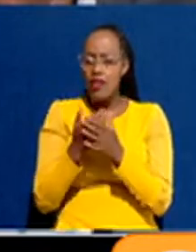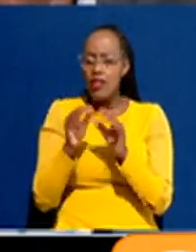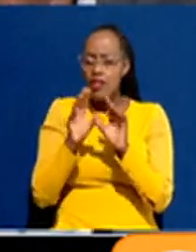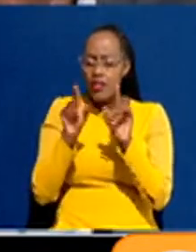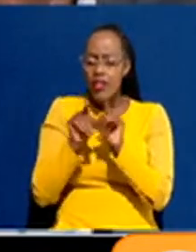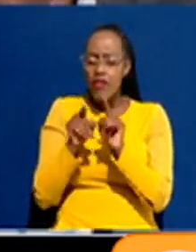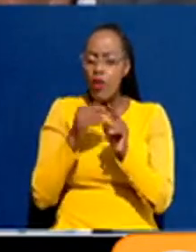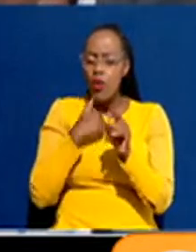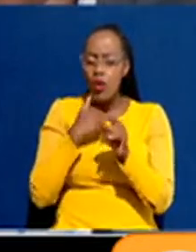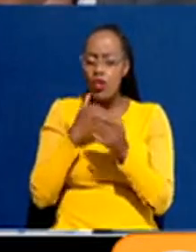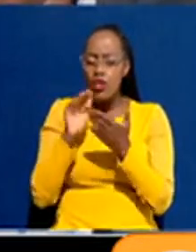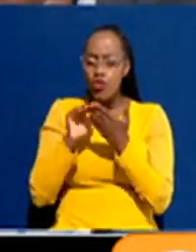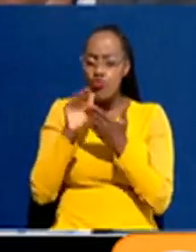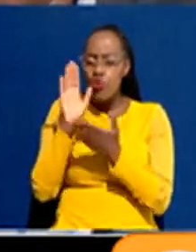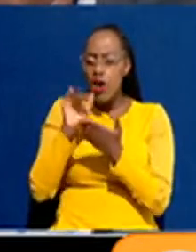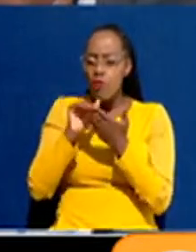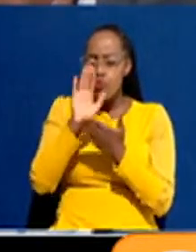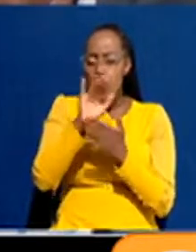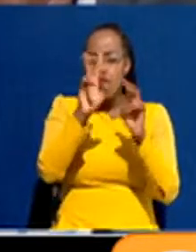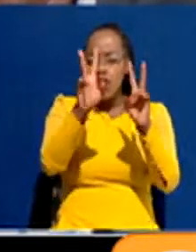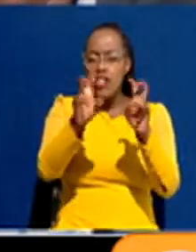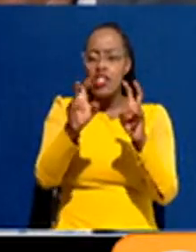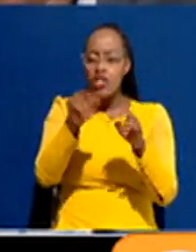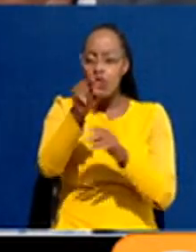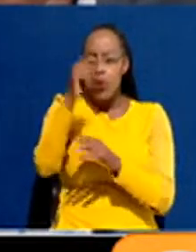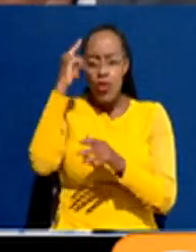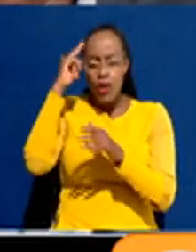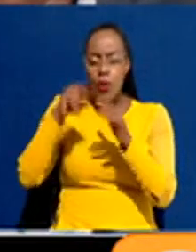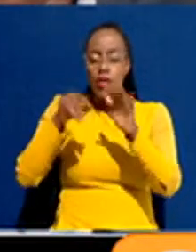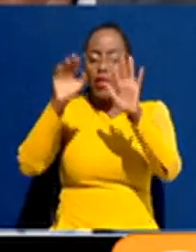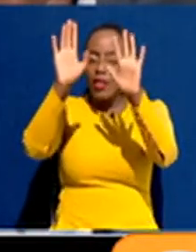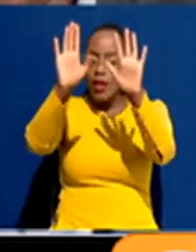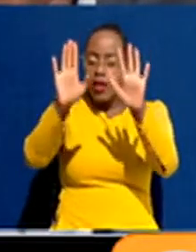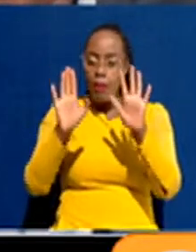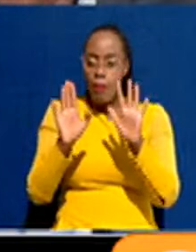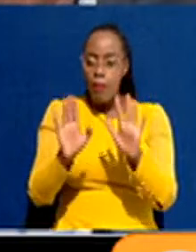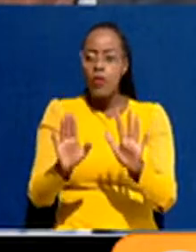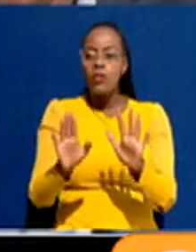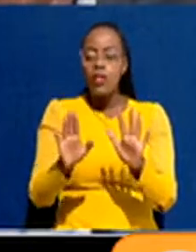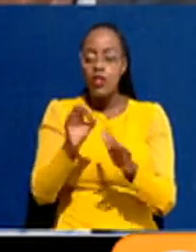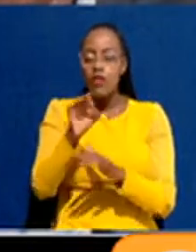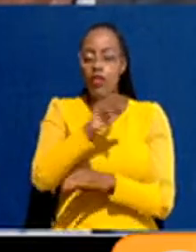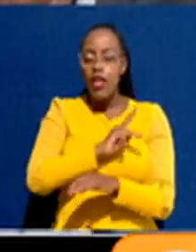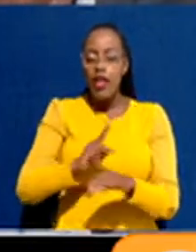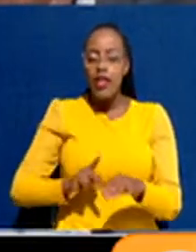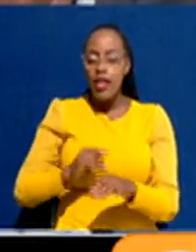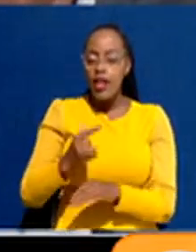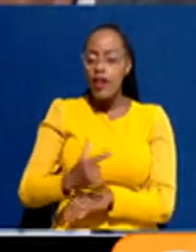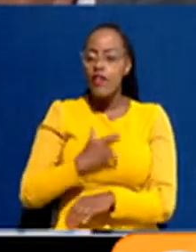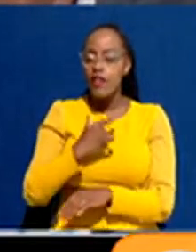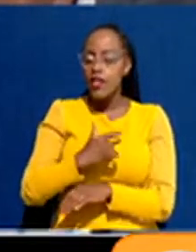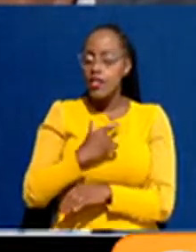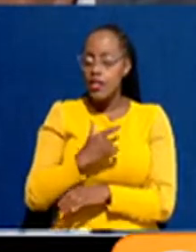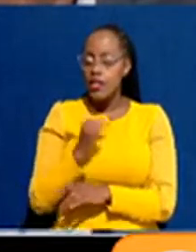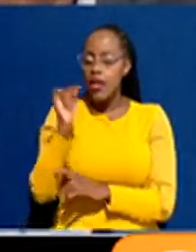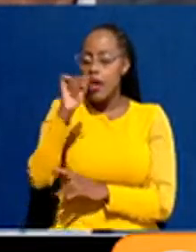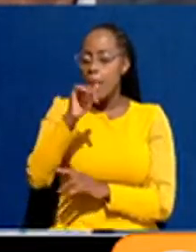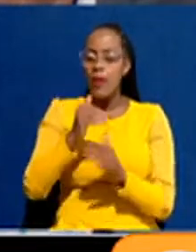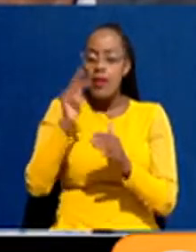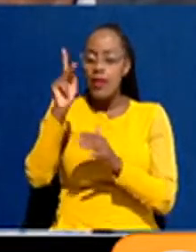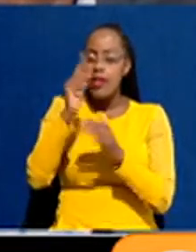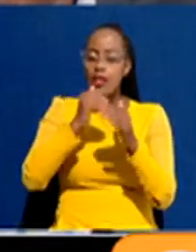get through to some more issues. What do you think is the significance of the King's visit, you know, right after